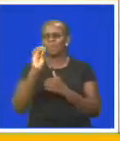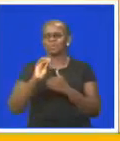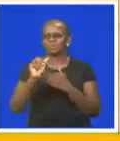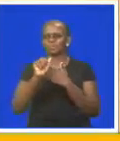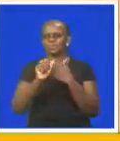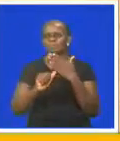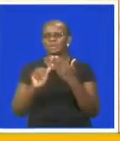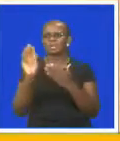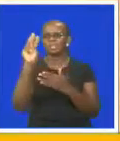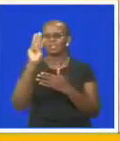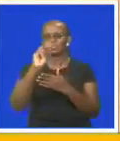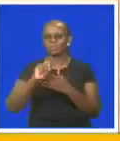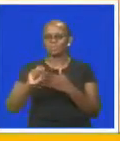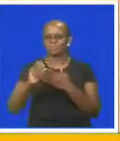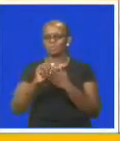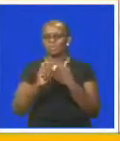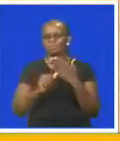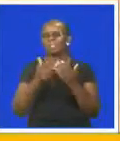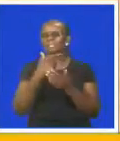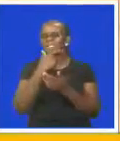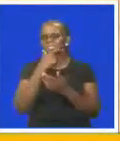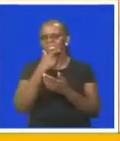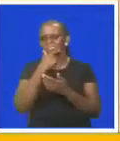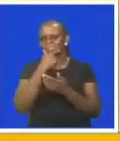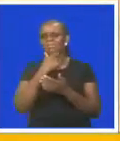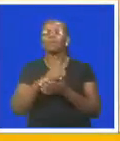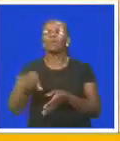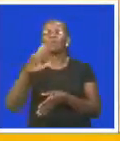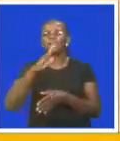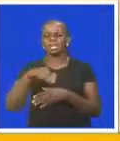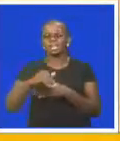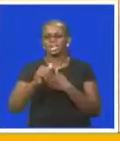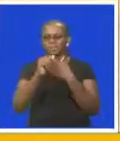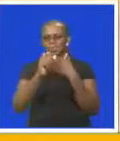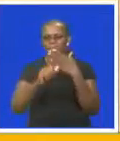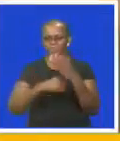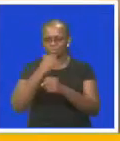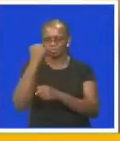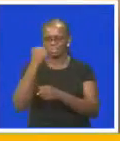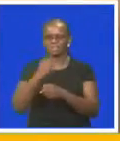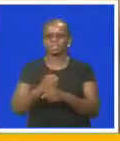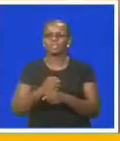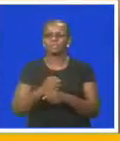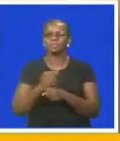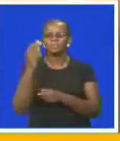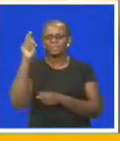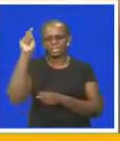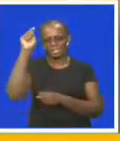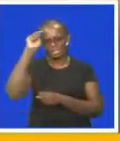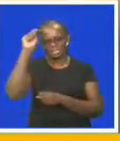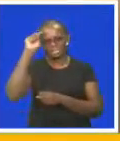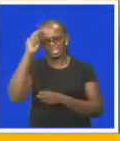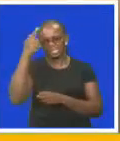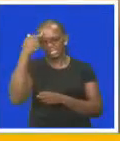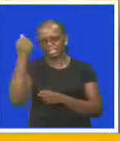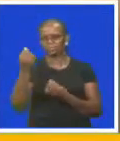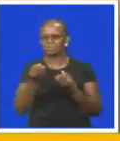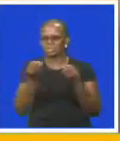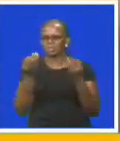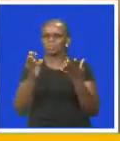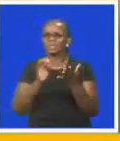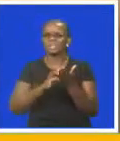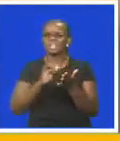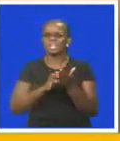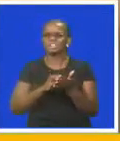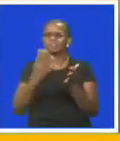October, November, December. Yes, these are the months of the year. I think you know how many months of the year we have.